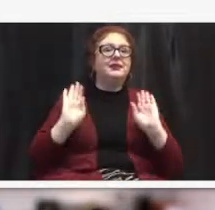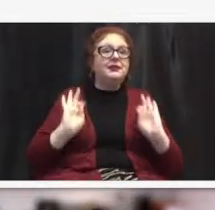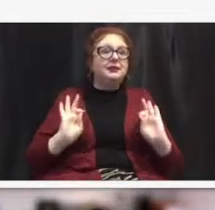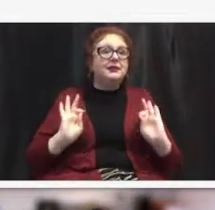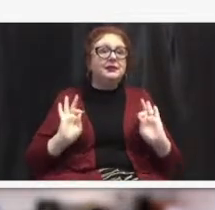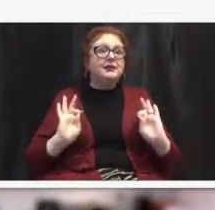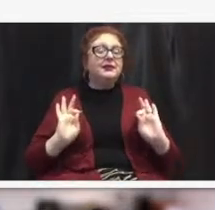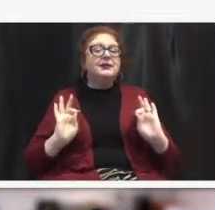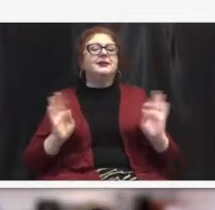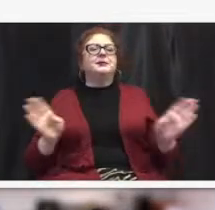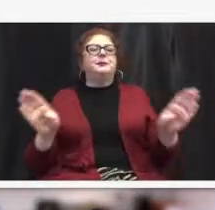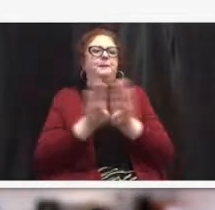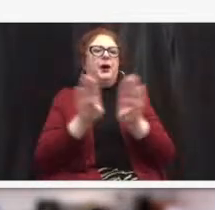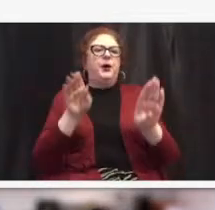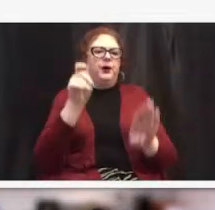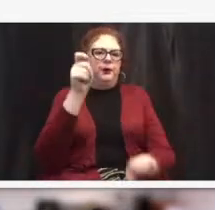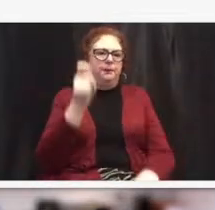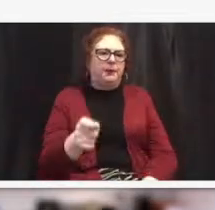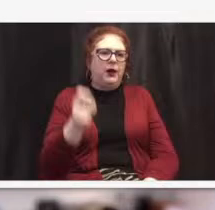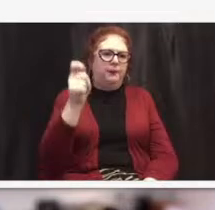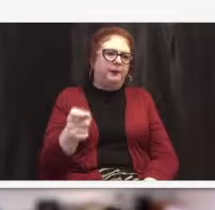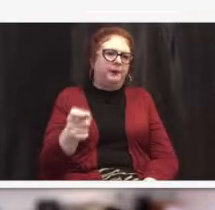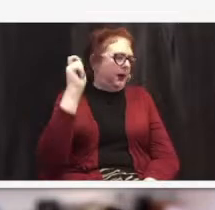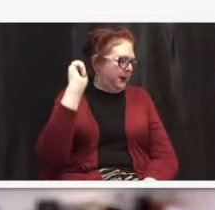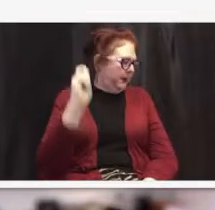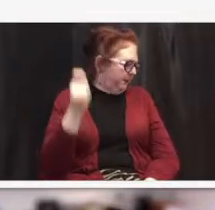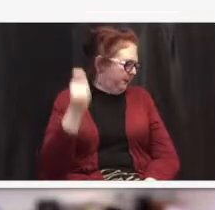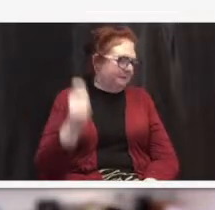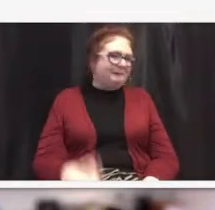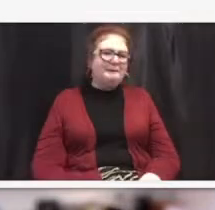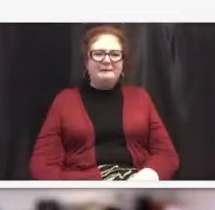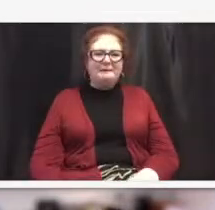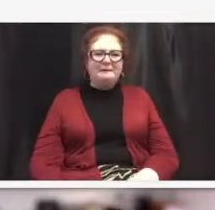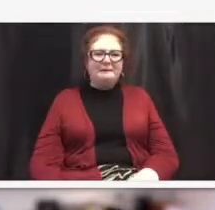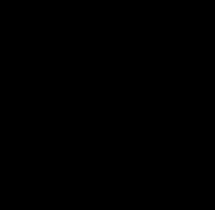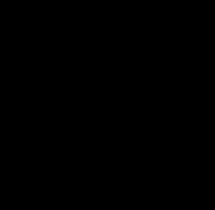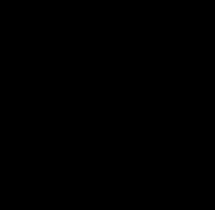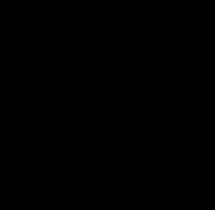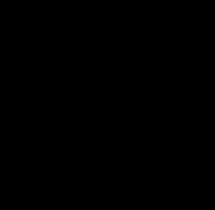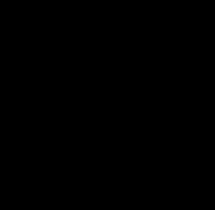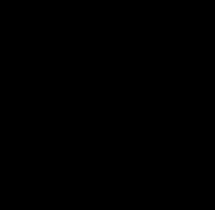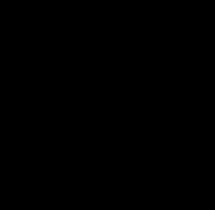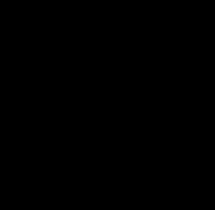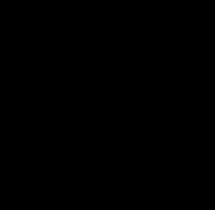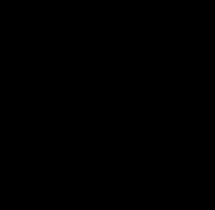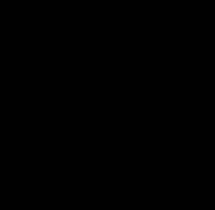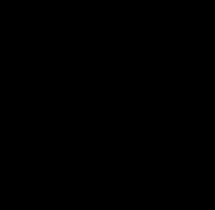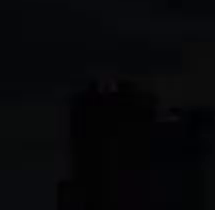this meeting is adjourned. Master.